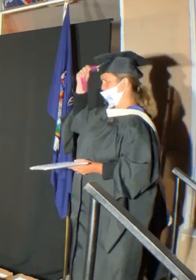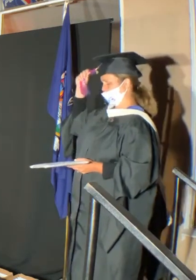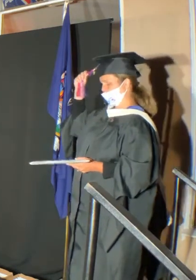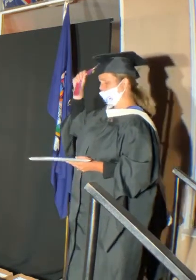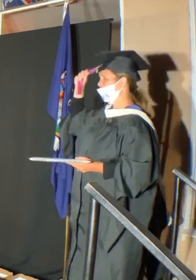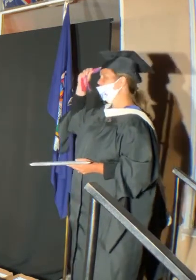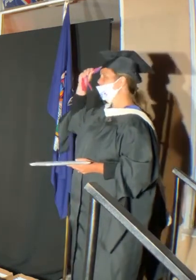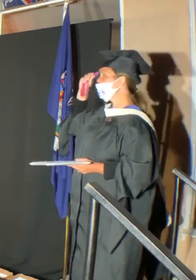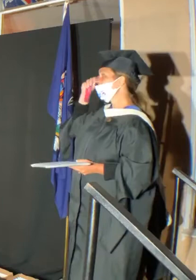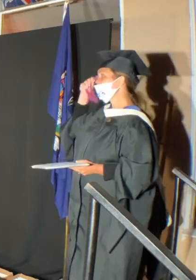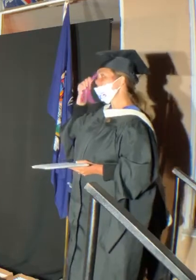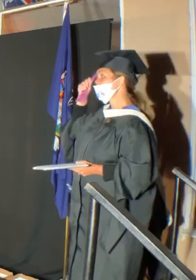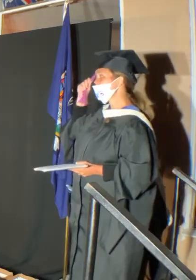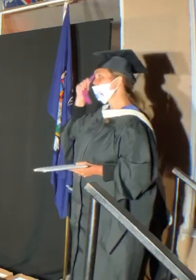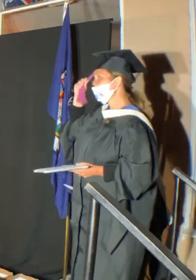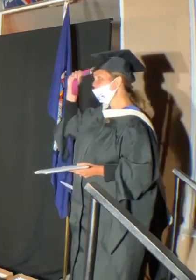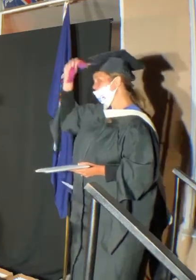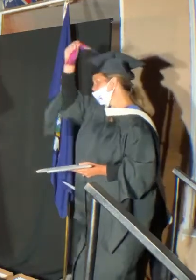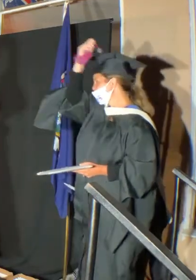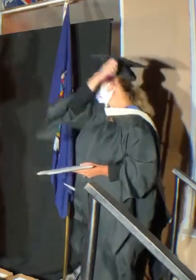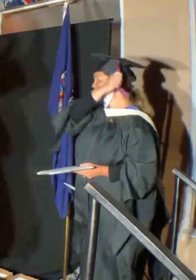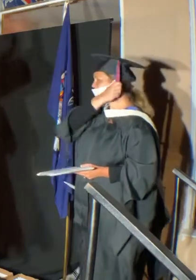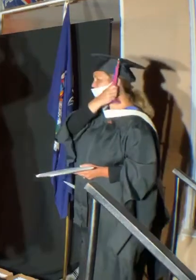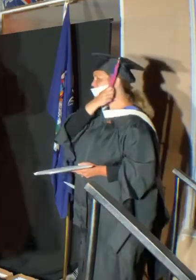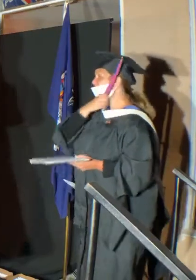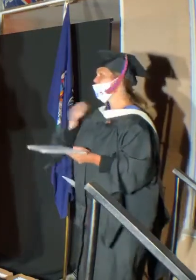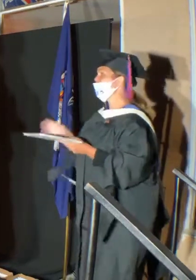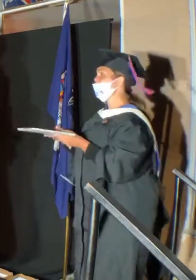Emma Catherine Kenley.